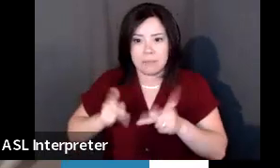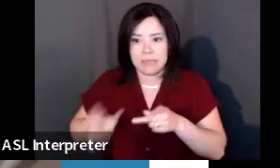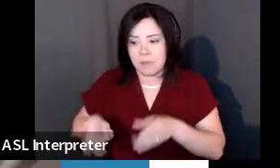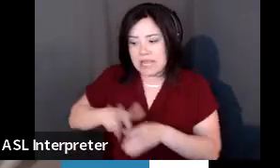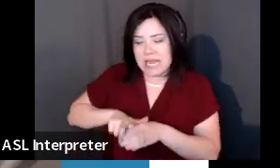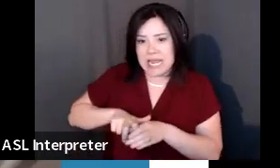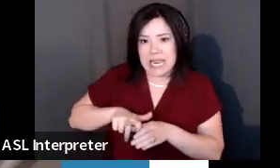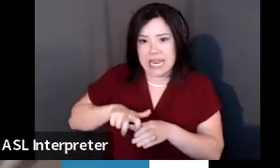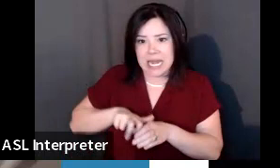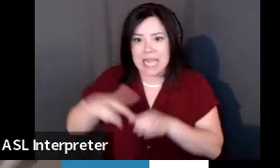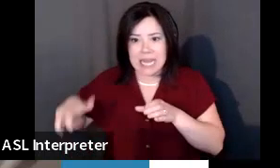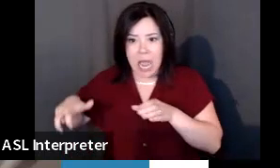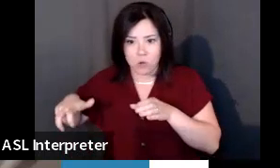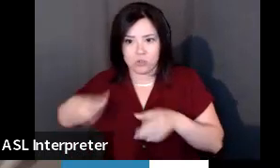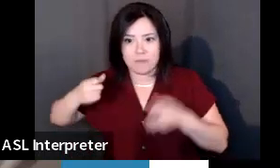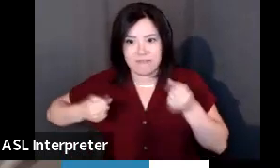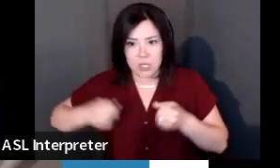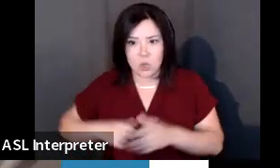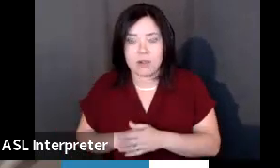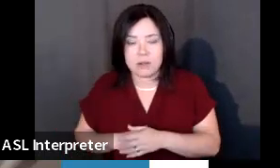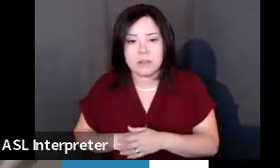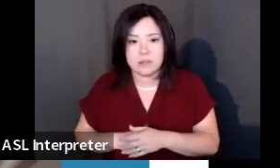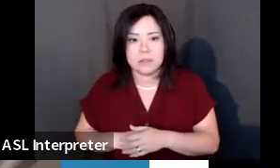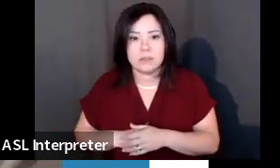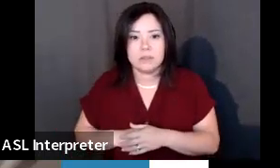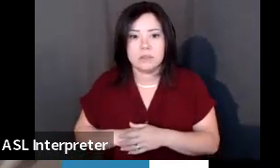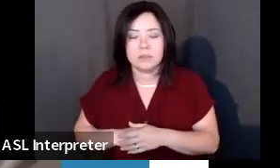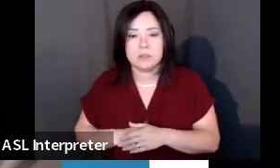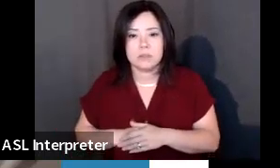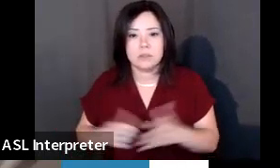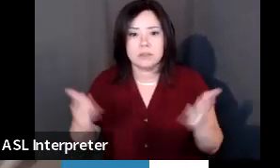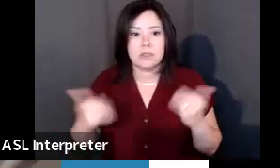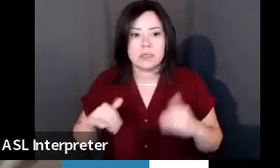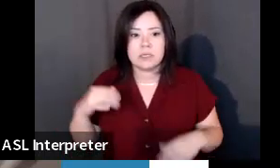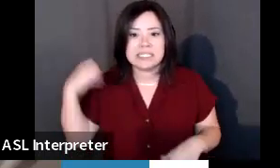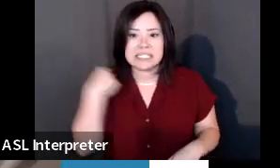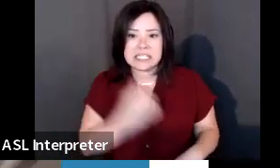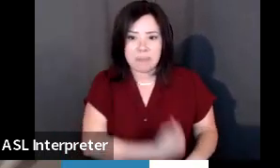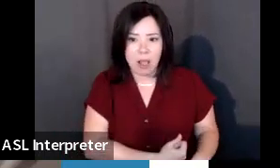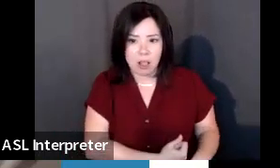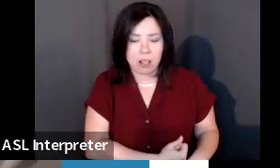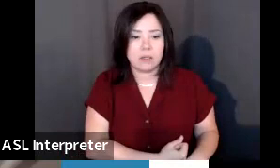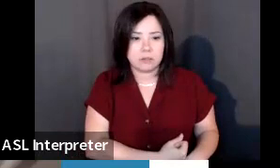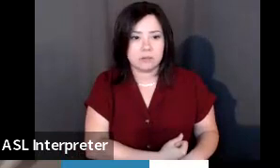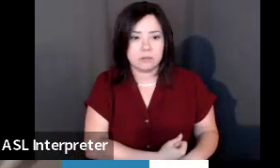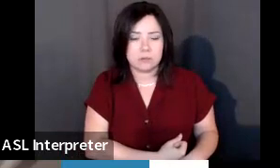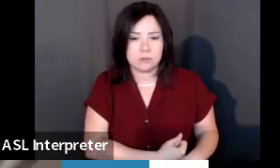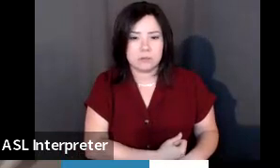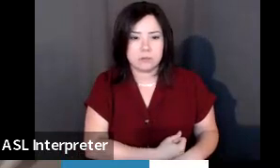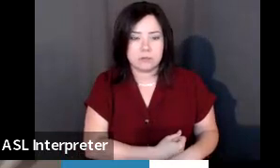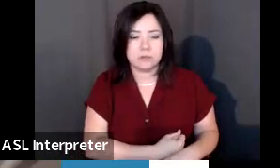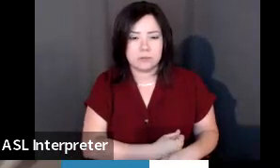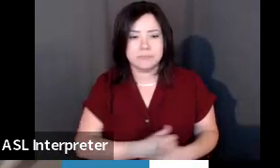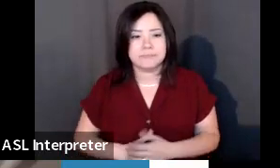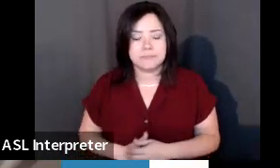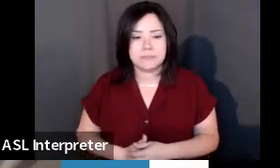vehicle. It provides a little more stability. There's a seat belt grabber handle,